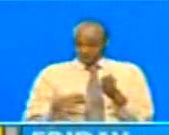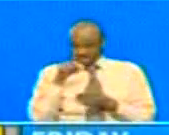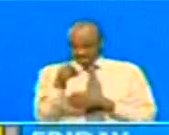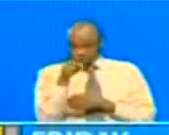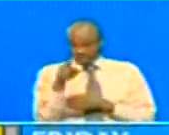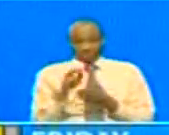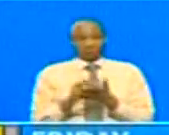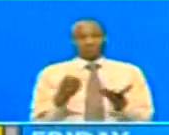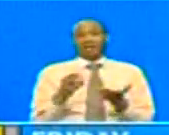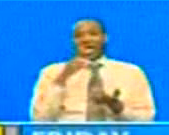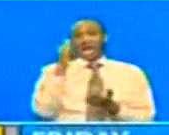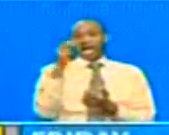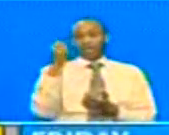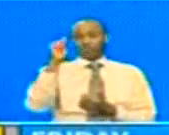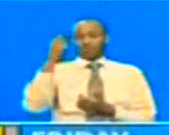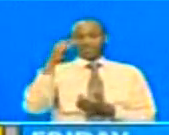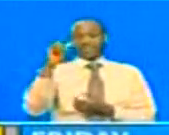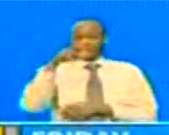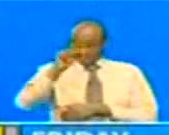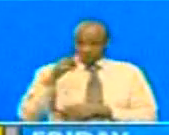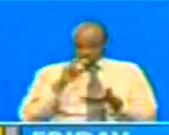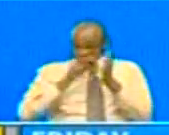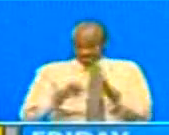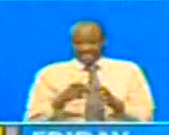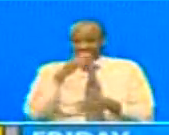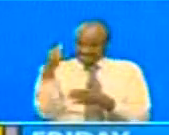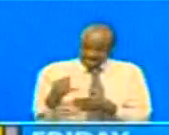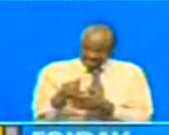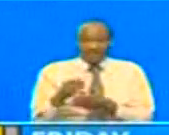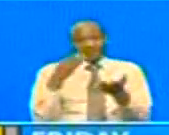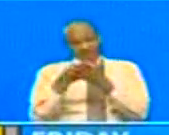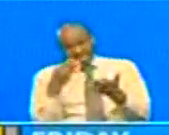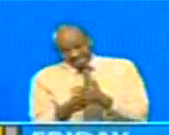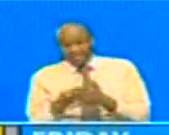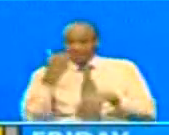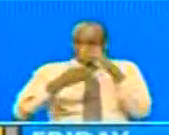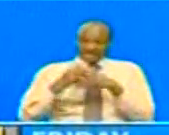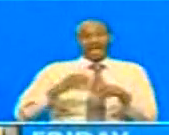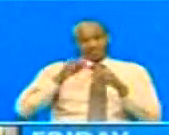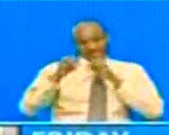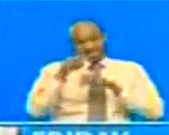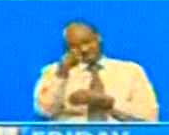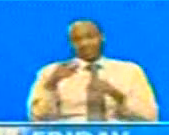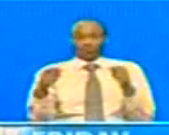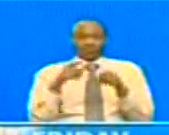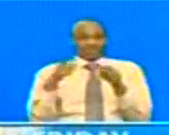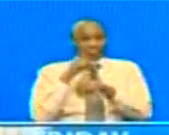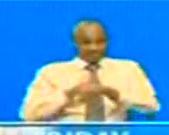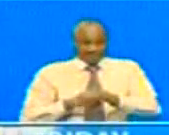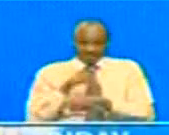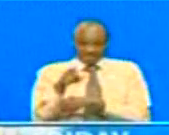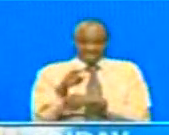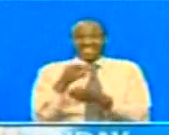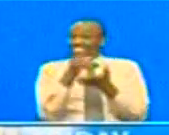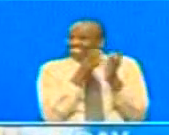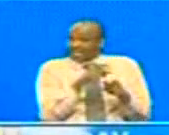concession model in which the contractor will design, build, finance, operate and maintain the roads for some time. The Treasury will